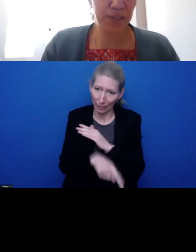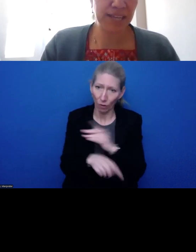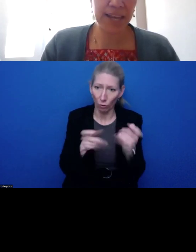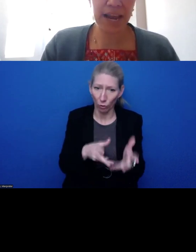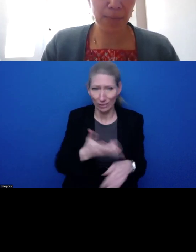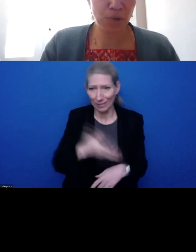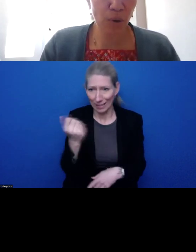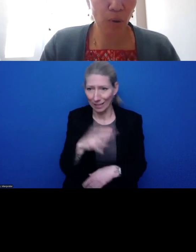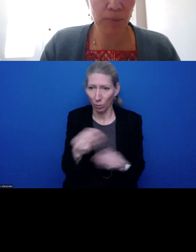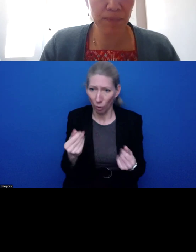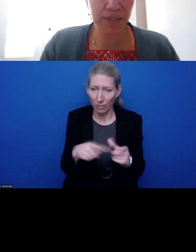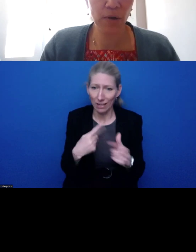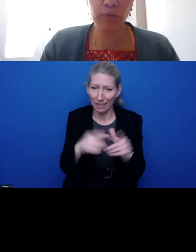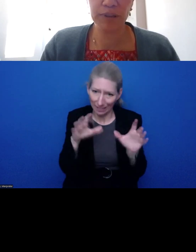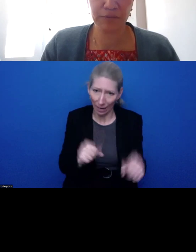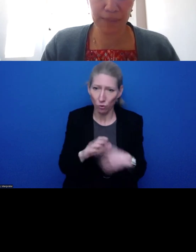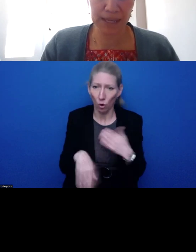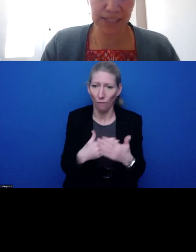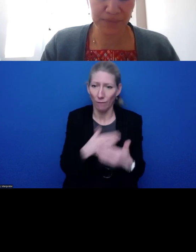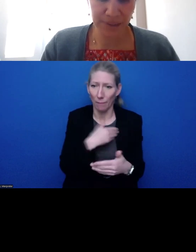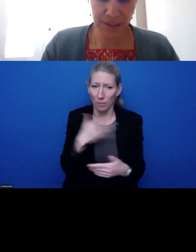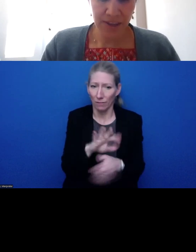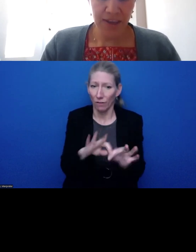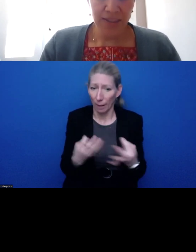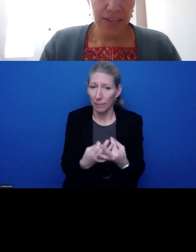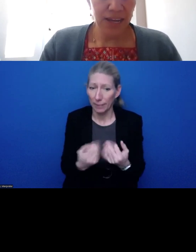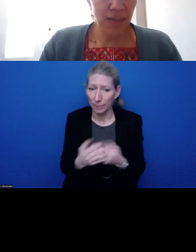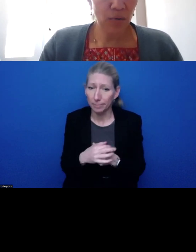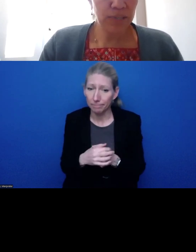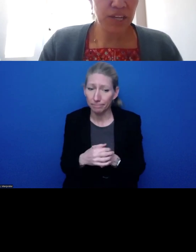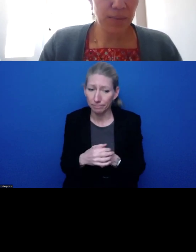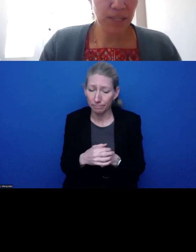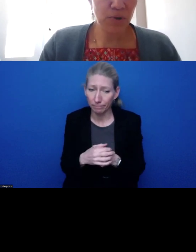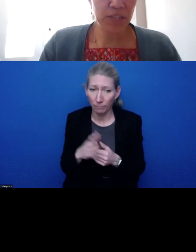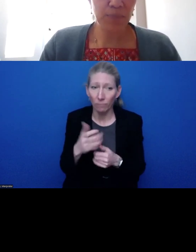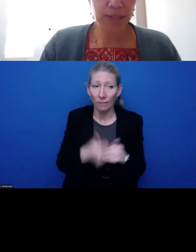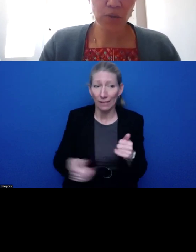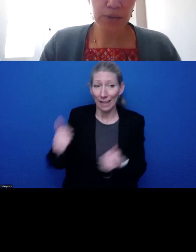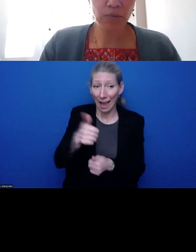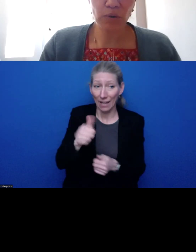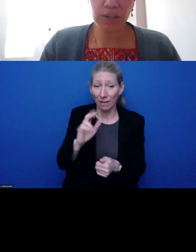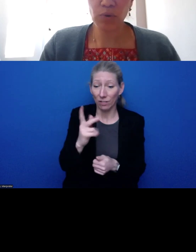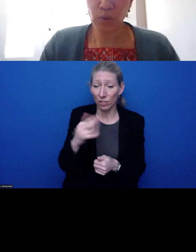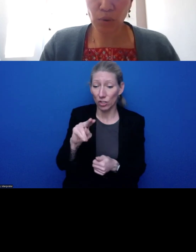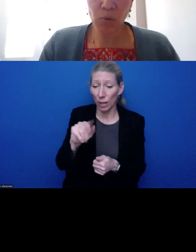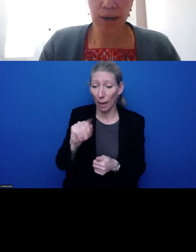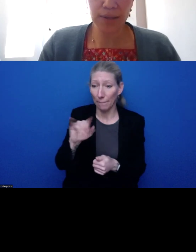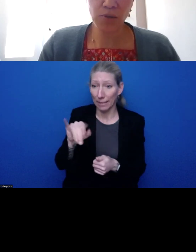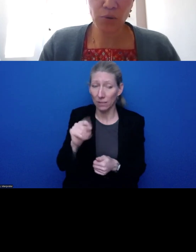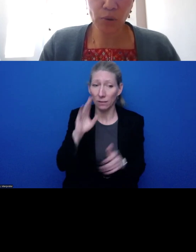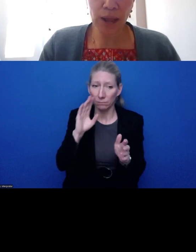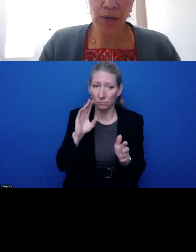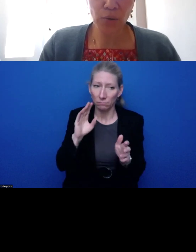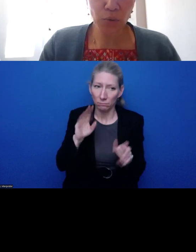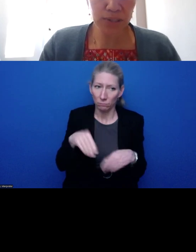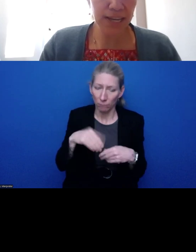their properties, and capture all members of their families. The head of the chinamits were expected to be authorities with good qualities